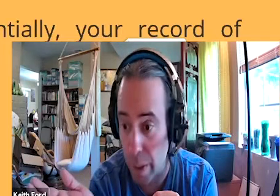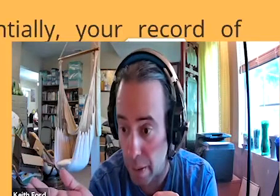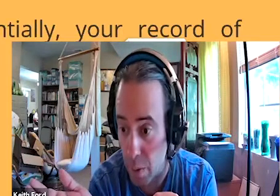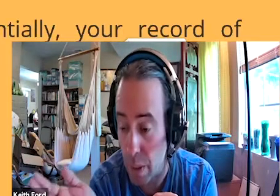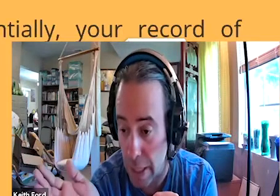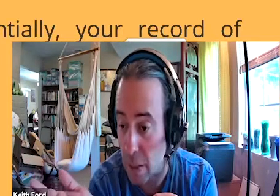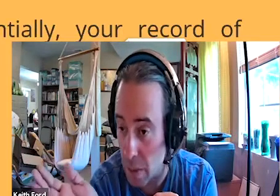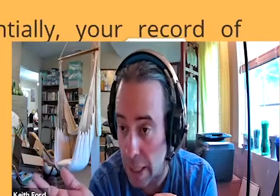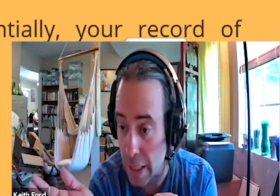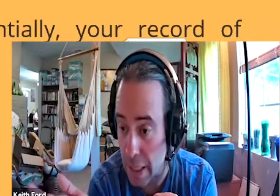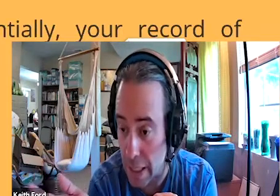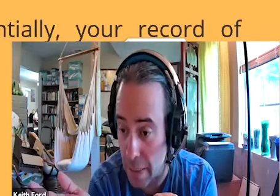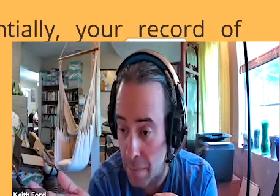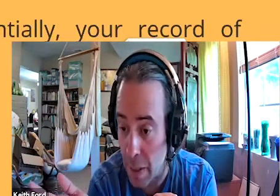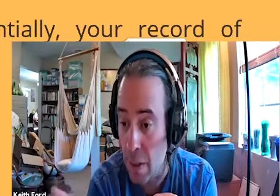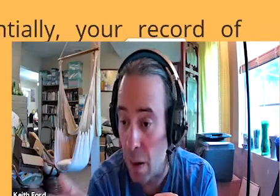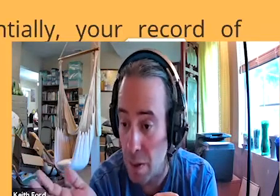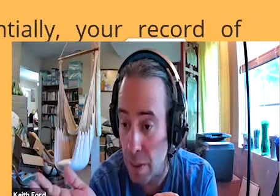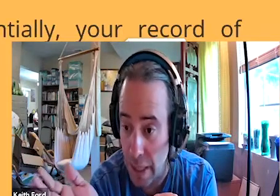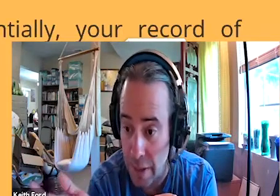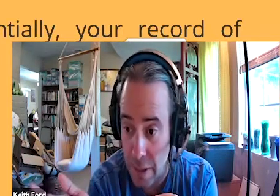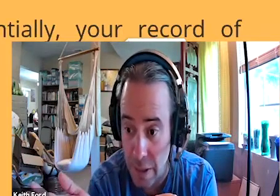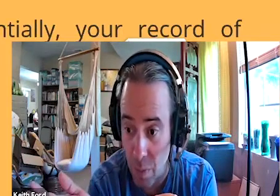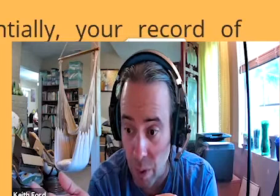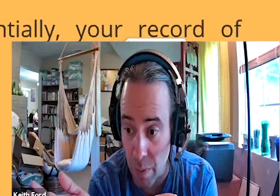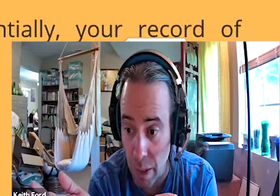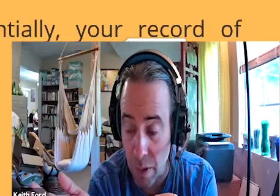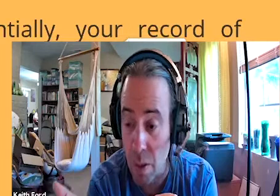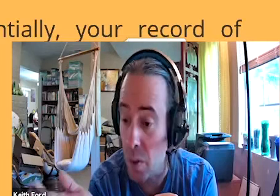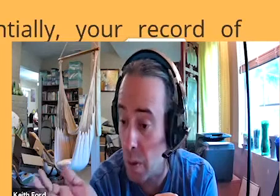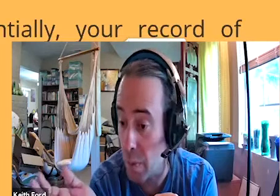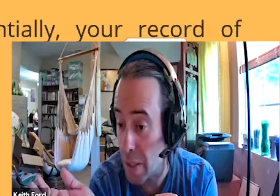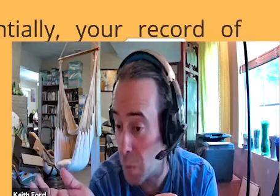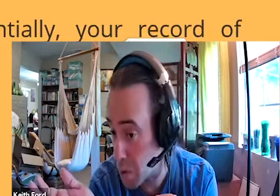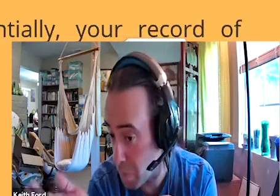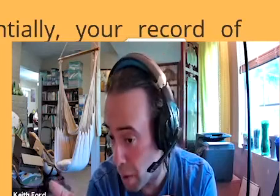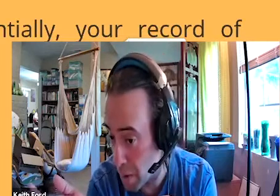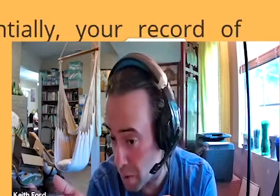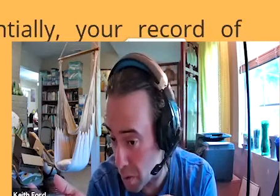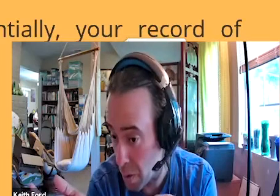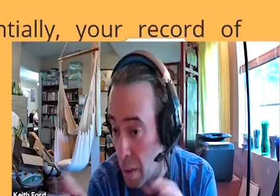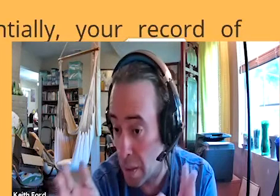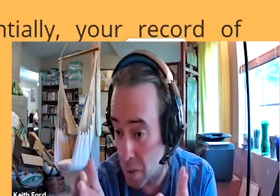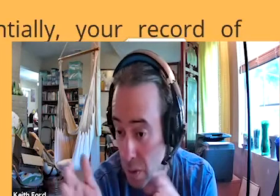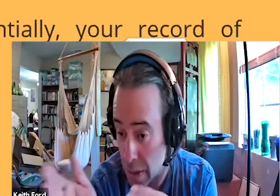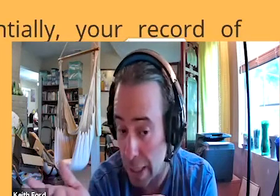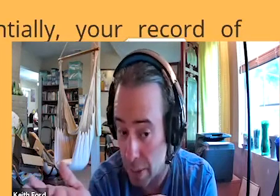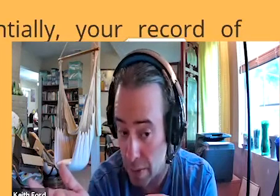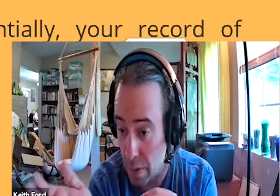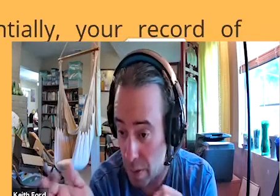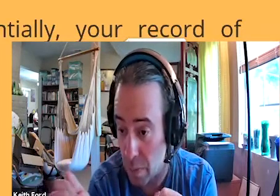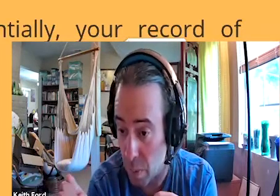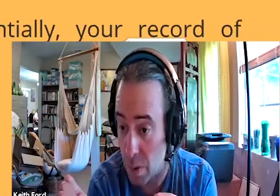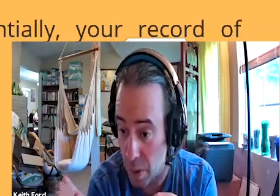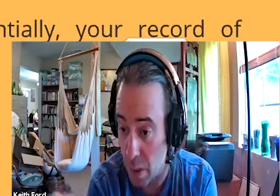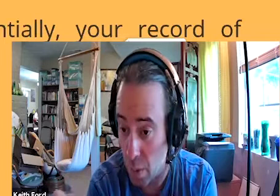your viewing. You can take a look at it at any time. Also, anything that is in your permanent record, you have the right to respond to in certain